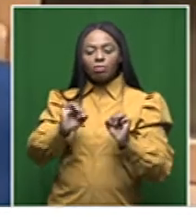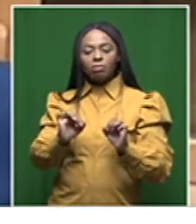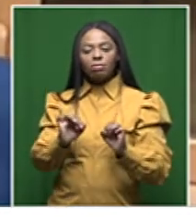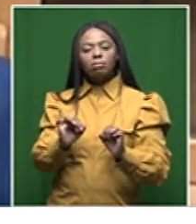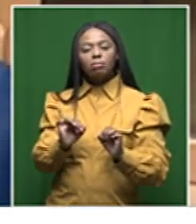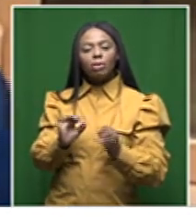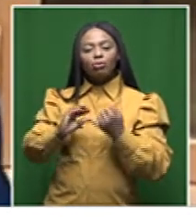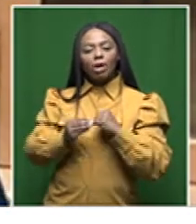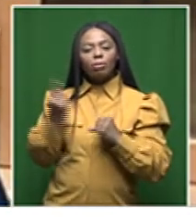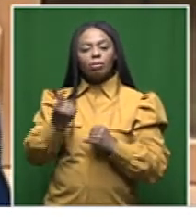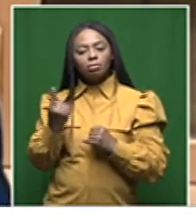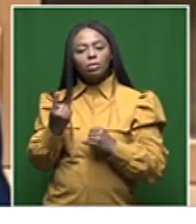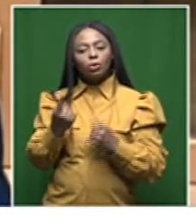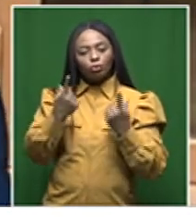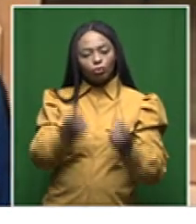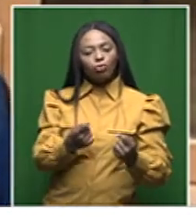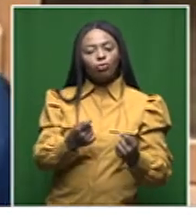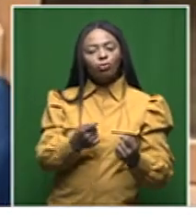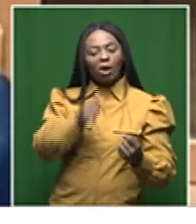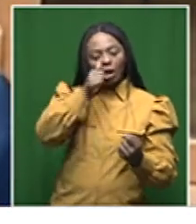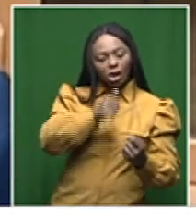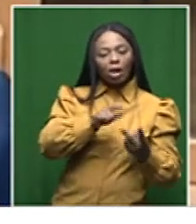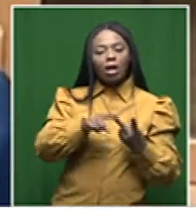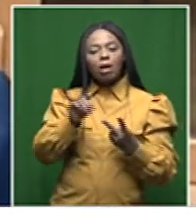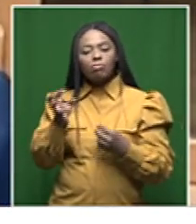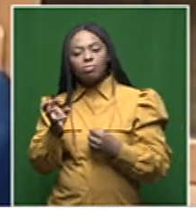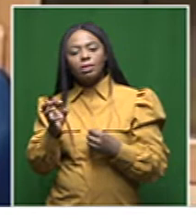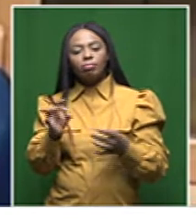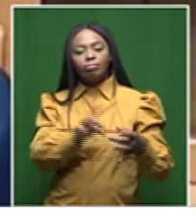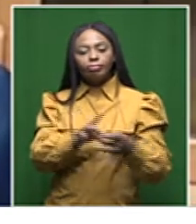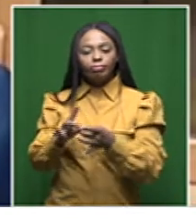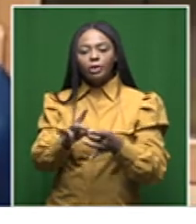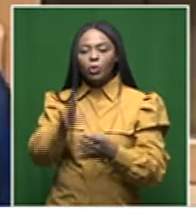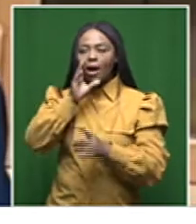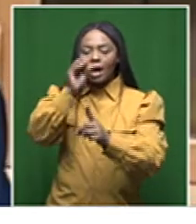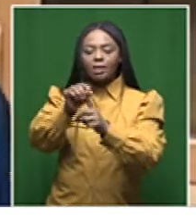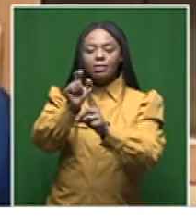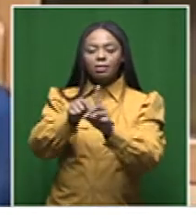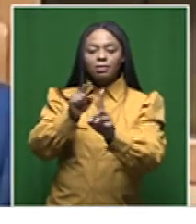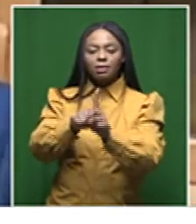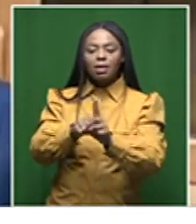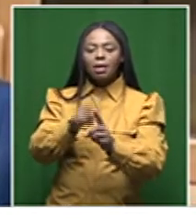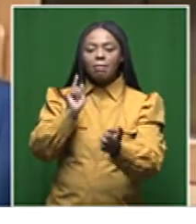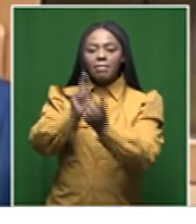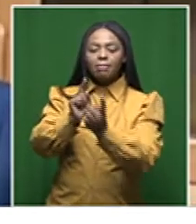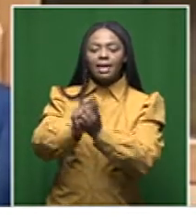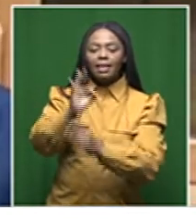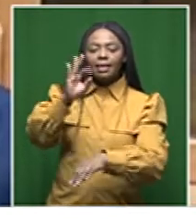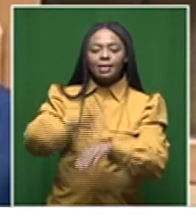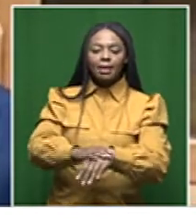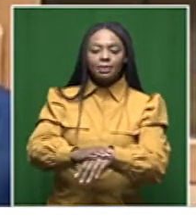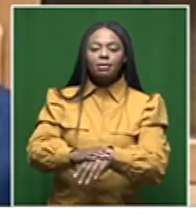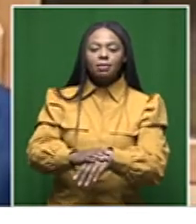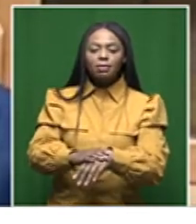intercourse, go for artificial insemination. You have to be honest with these people and say, you're gonna do it for 3 times. At